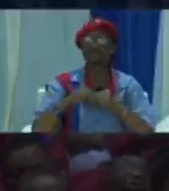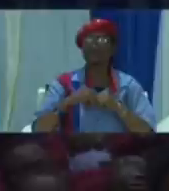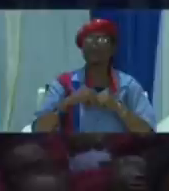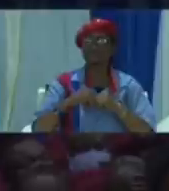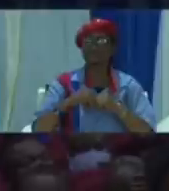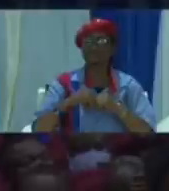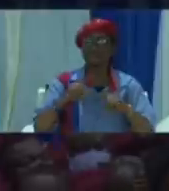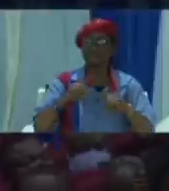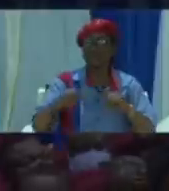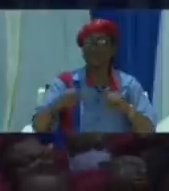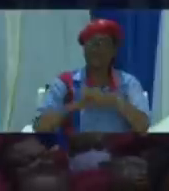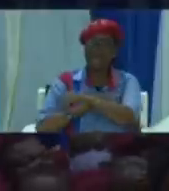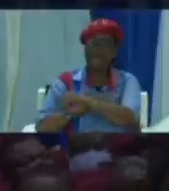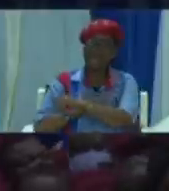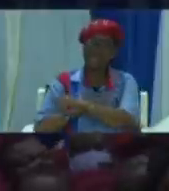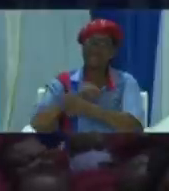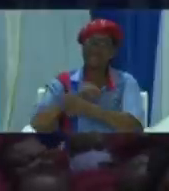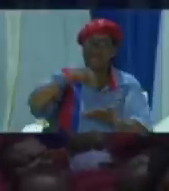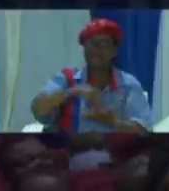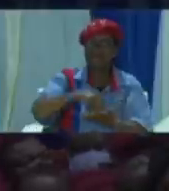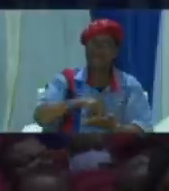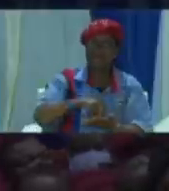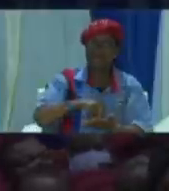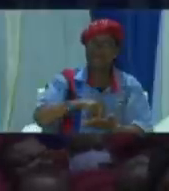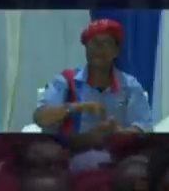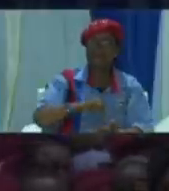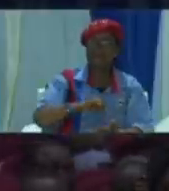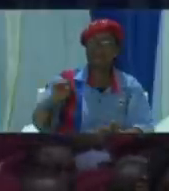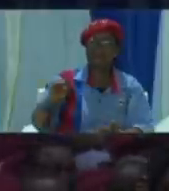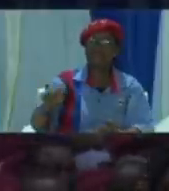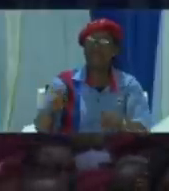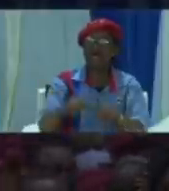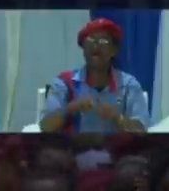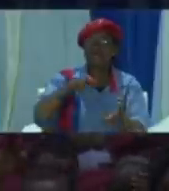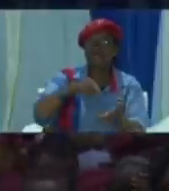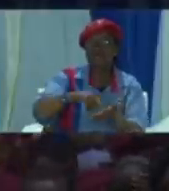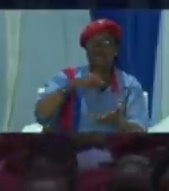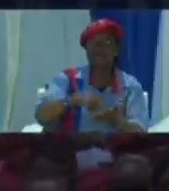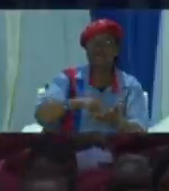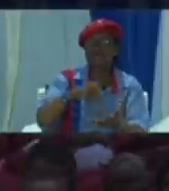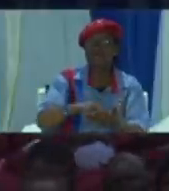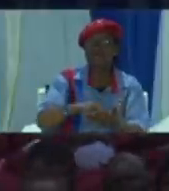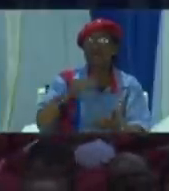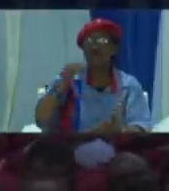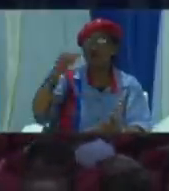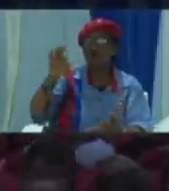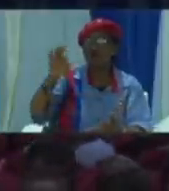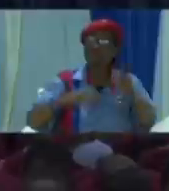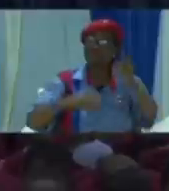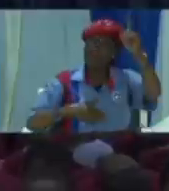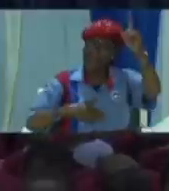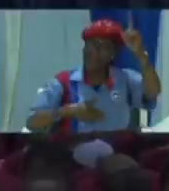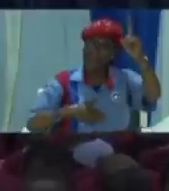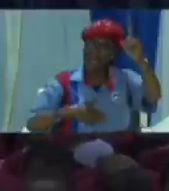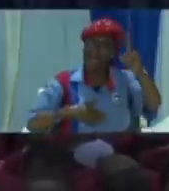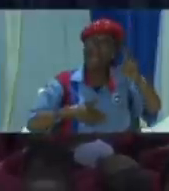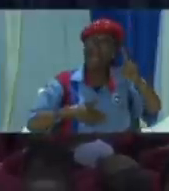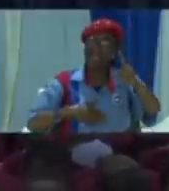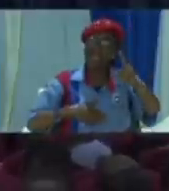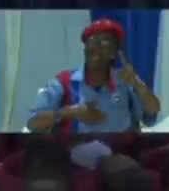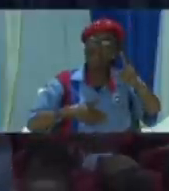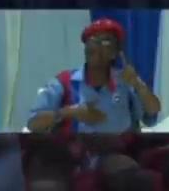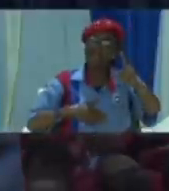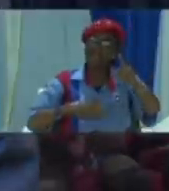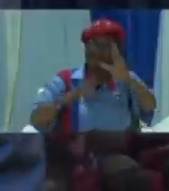But I'm standing as a representative of my Father in heaven tonight. Wọ́n dúró, mo ń ṣojú fún bàbá mi ọ̀run ní